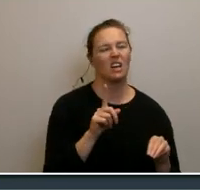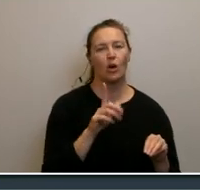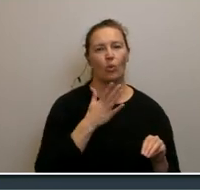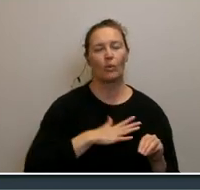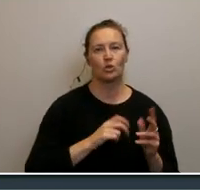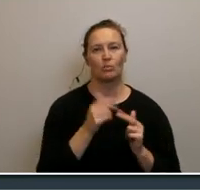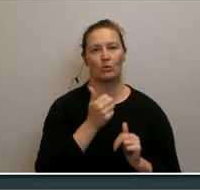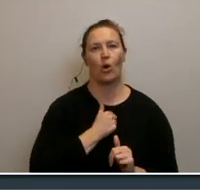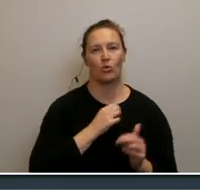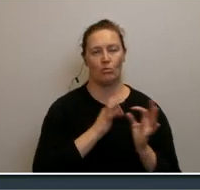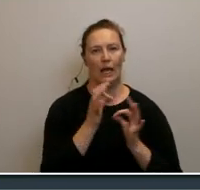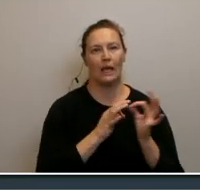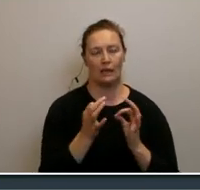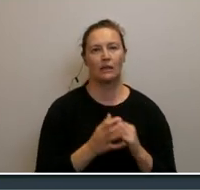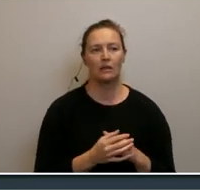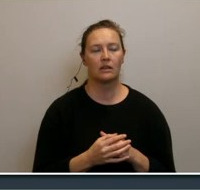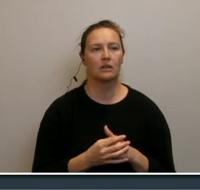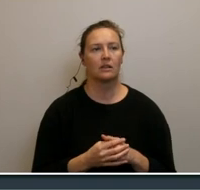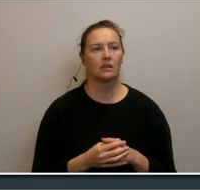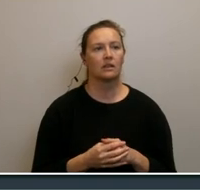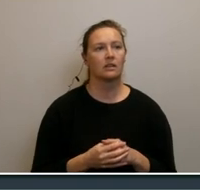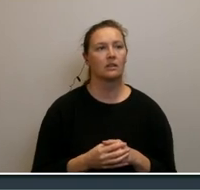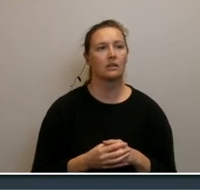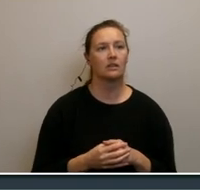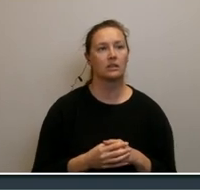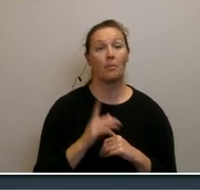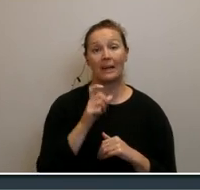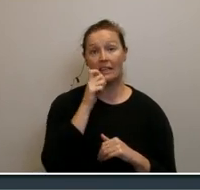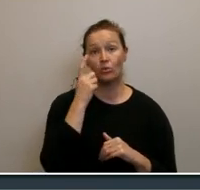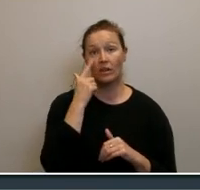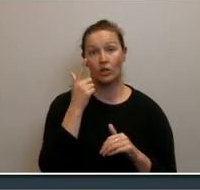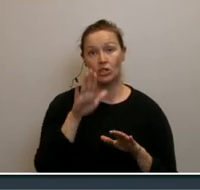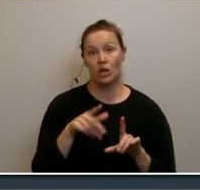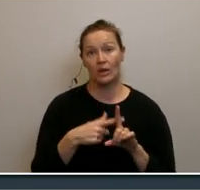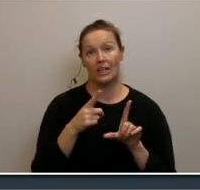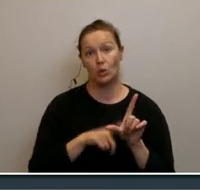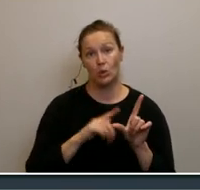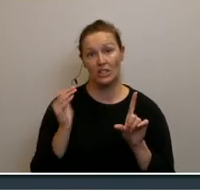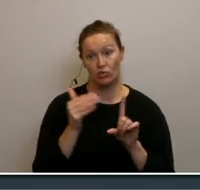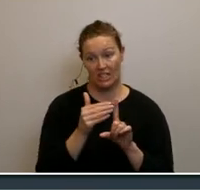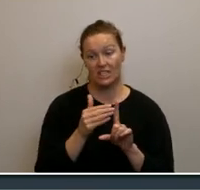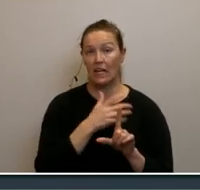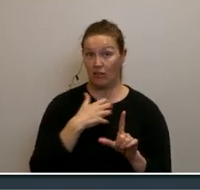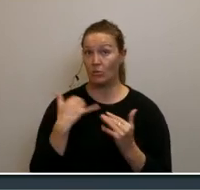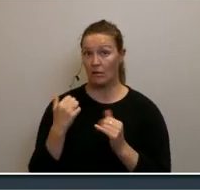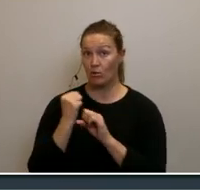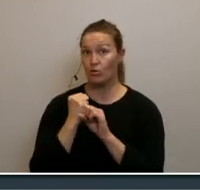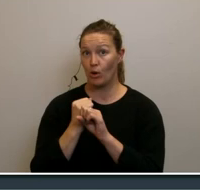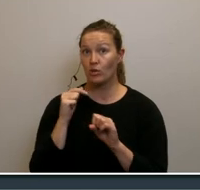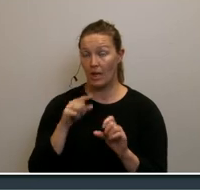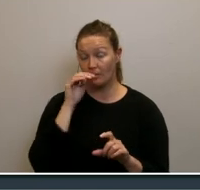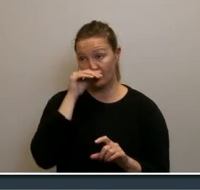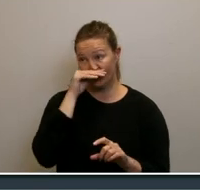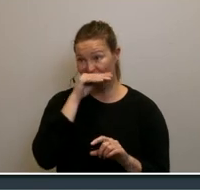say, however, it would be sensible if we looked at the child and youth strategy that the government is currently promoting from the